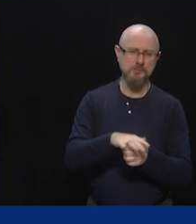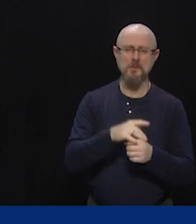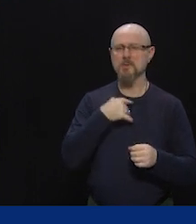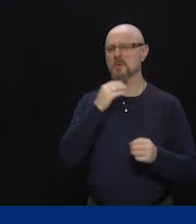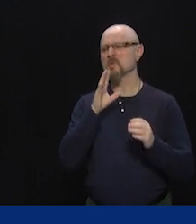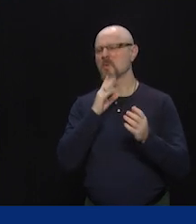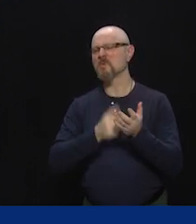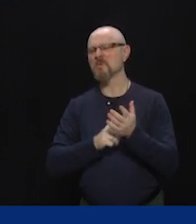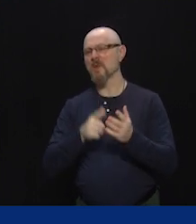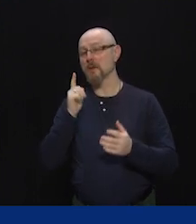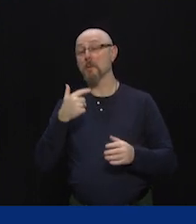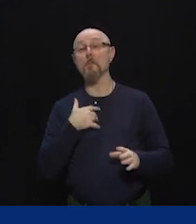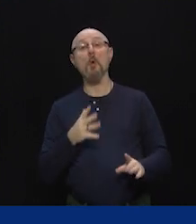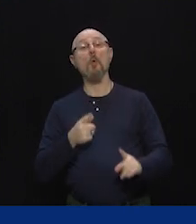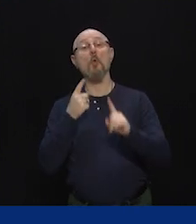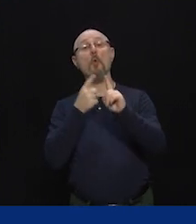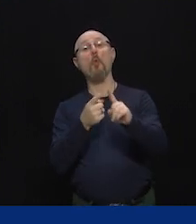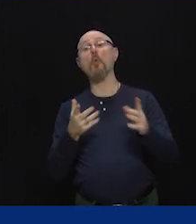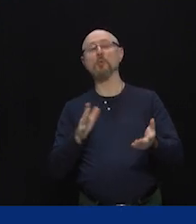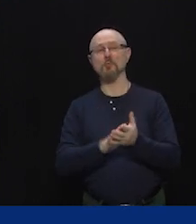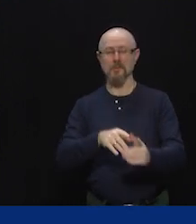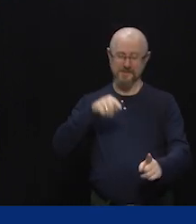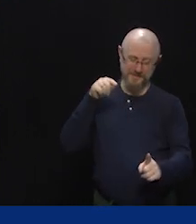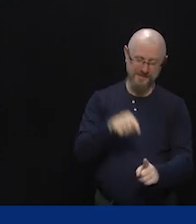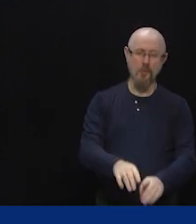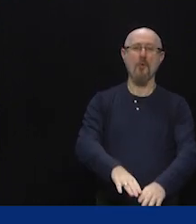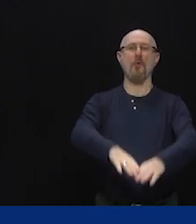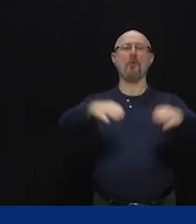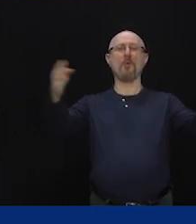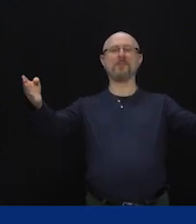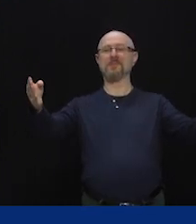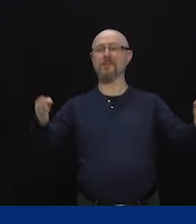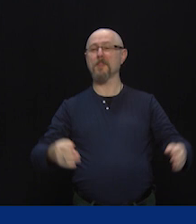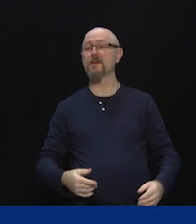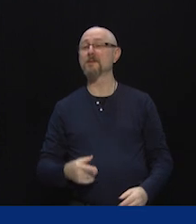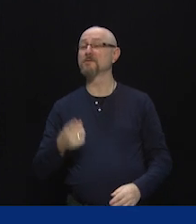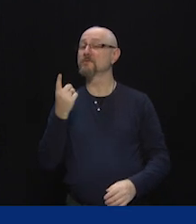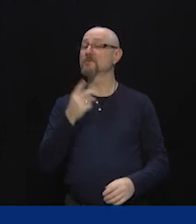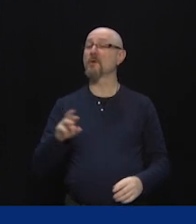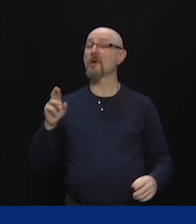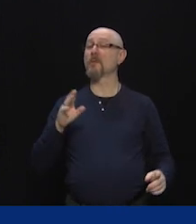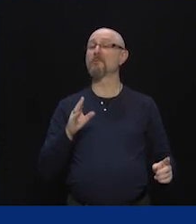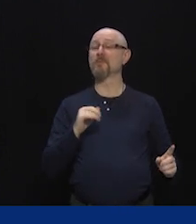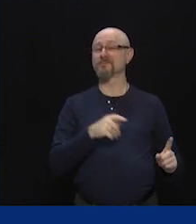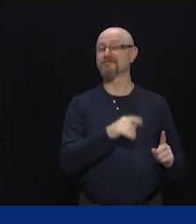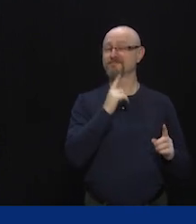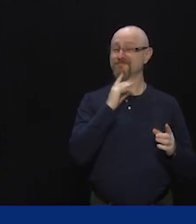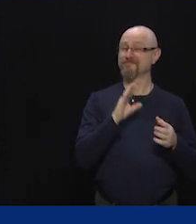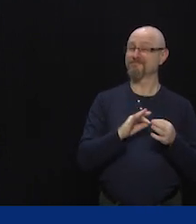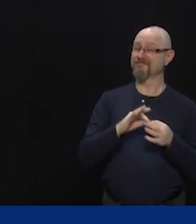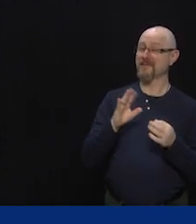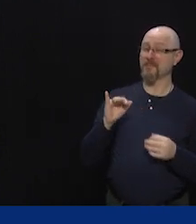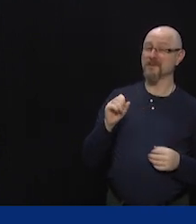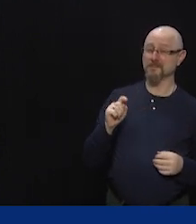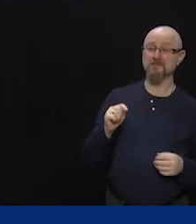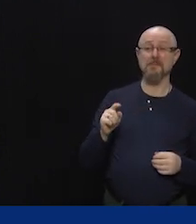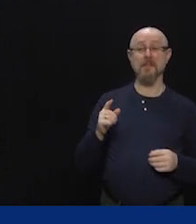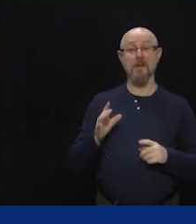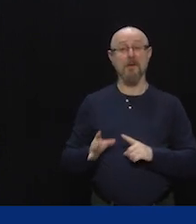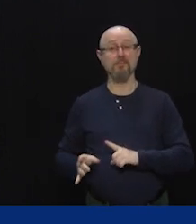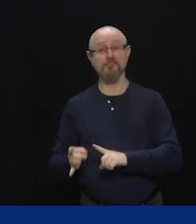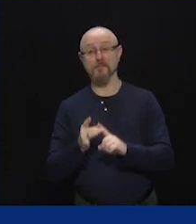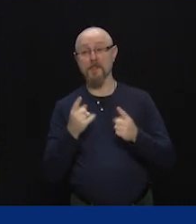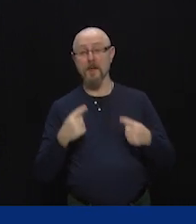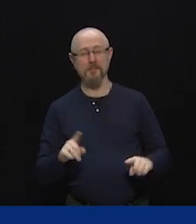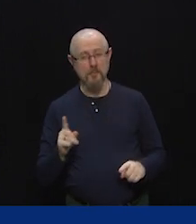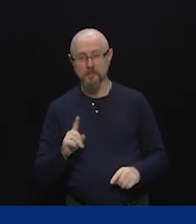sure that these schools stay open. As Dr. Bassett said, most cases are not being transmitted in schools. Children